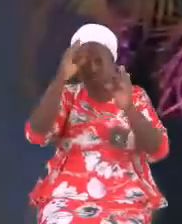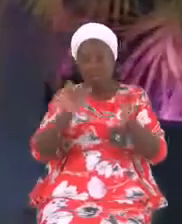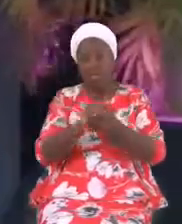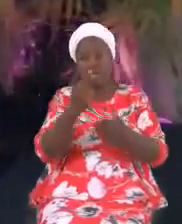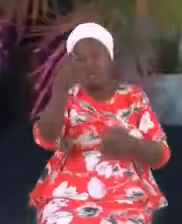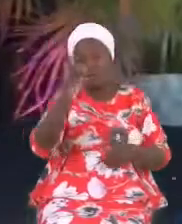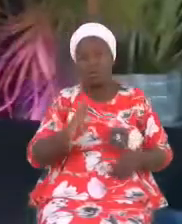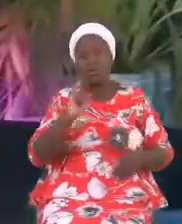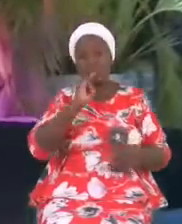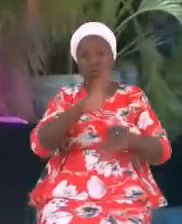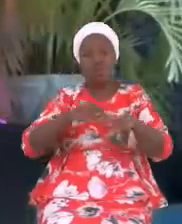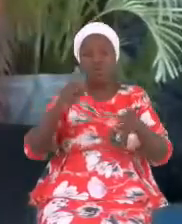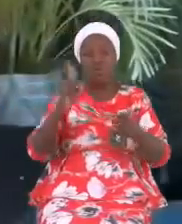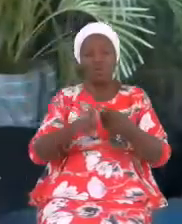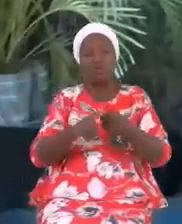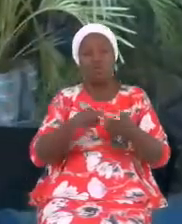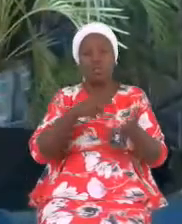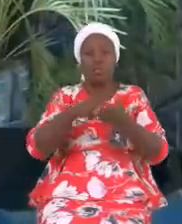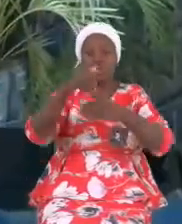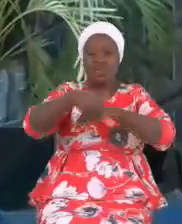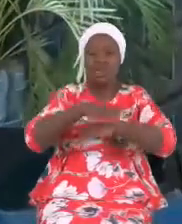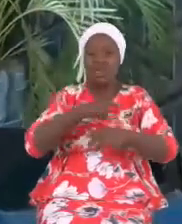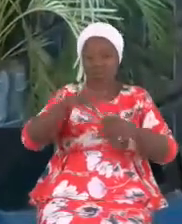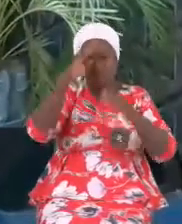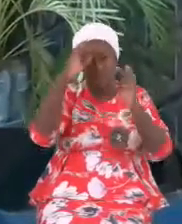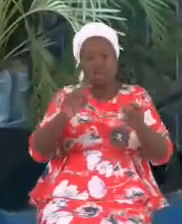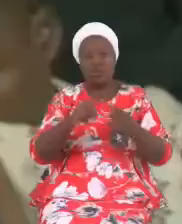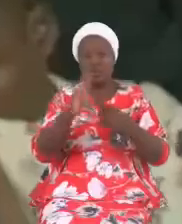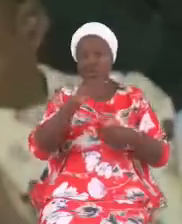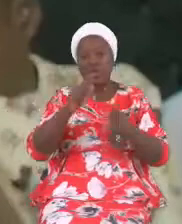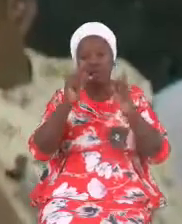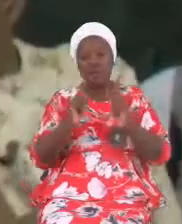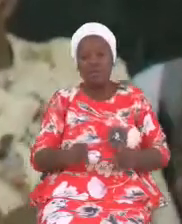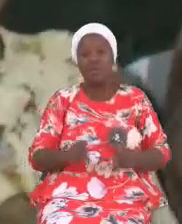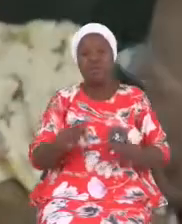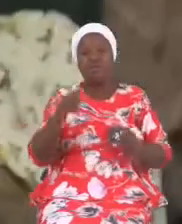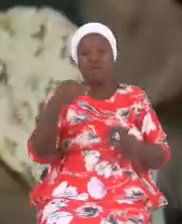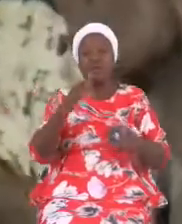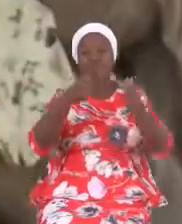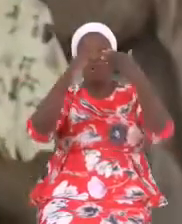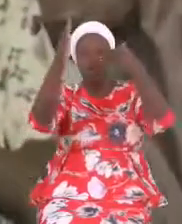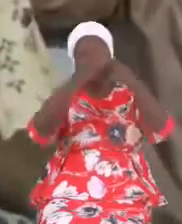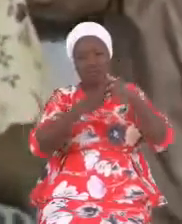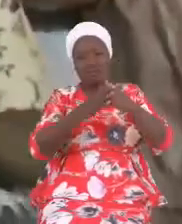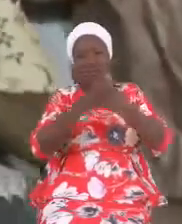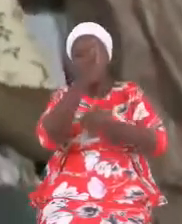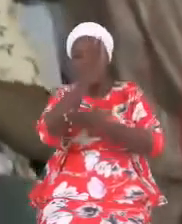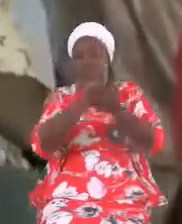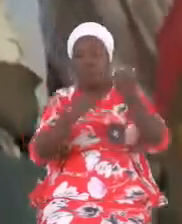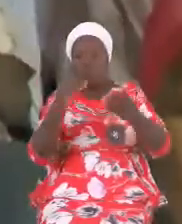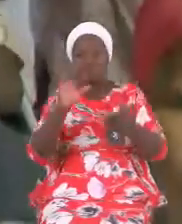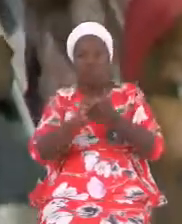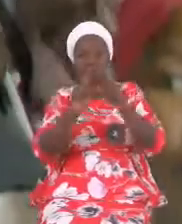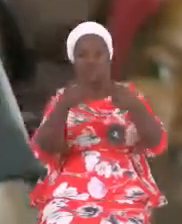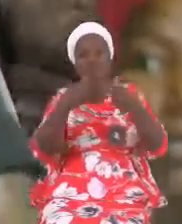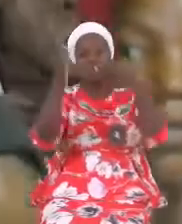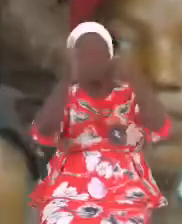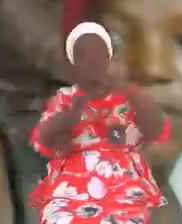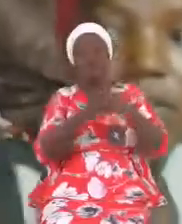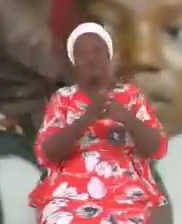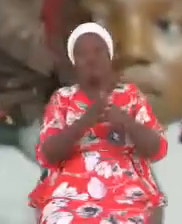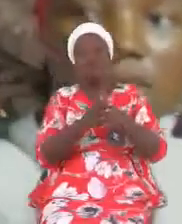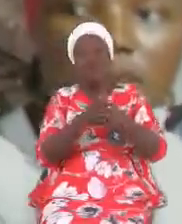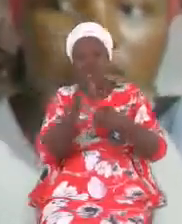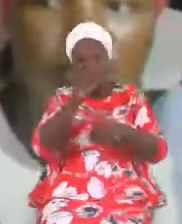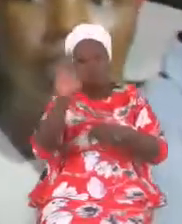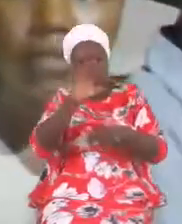you will decide. You'll be a candidate of heaven. A candidate of heaven. I'm looking